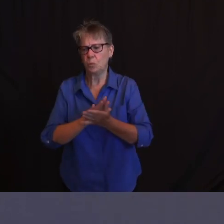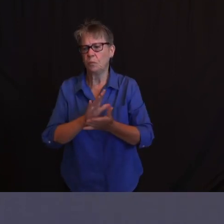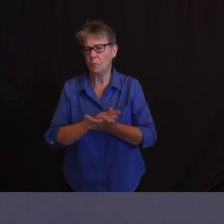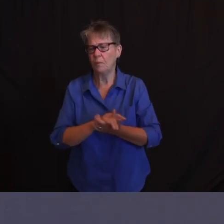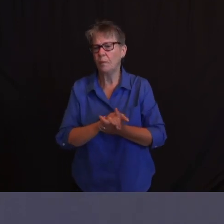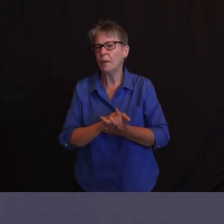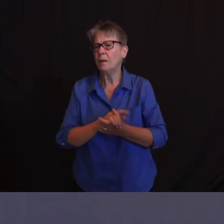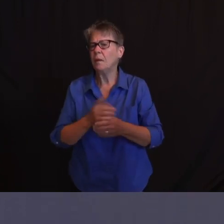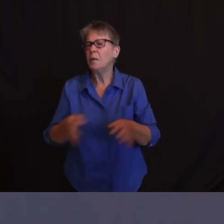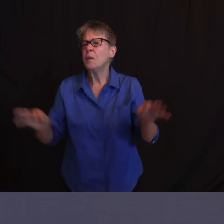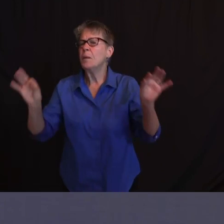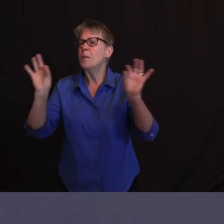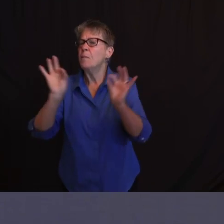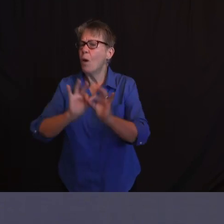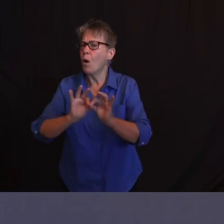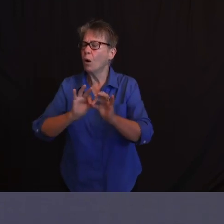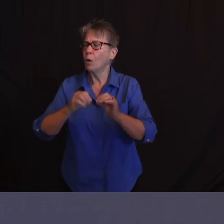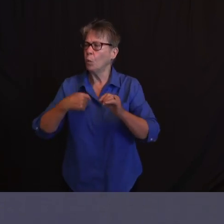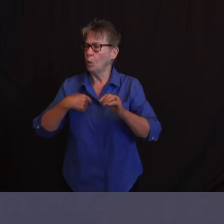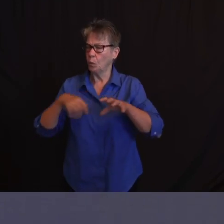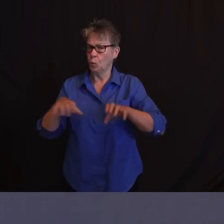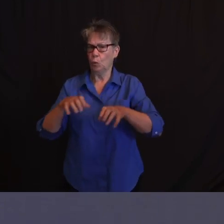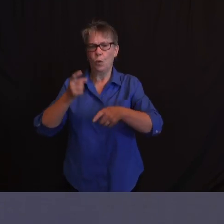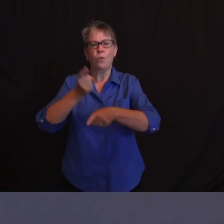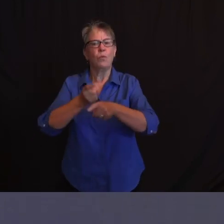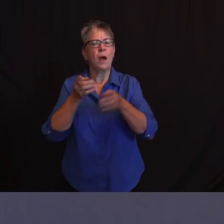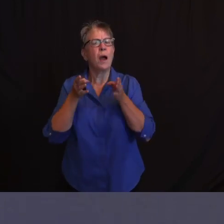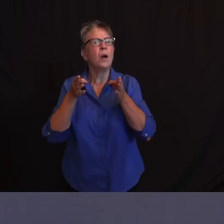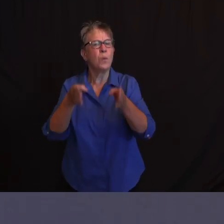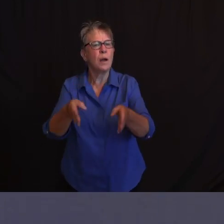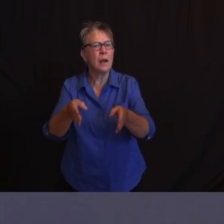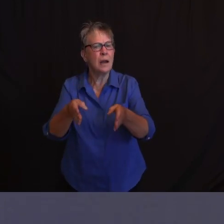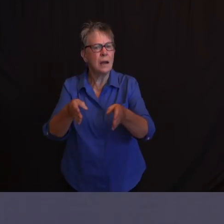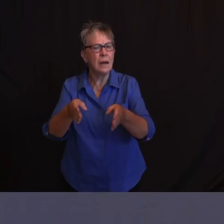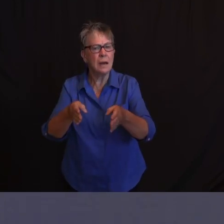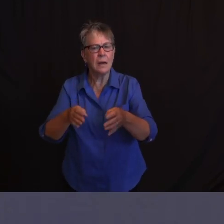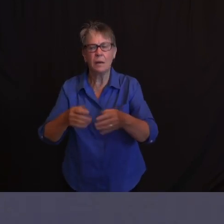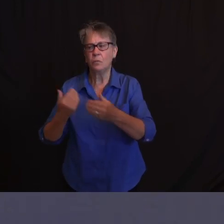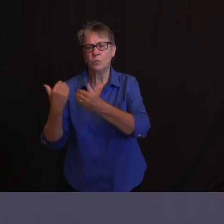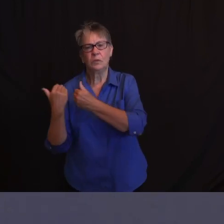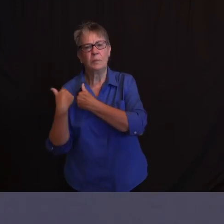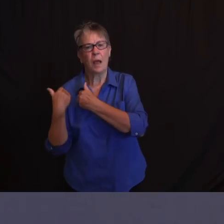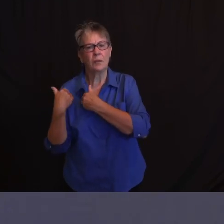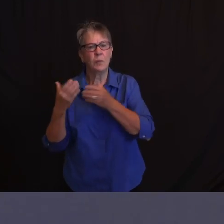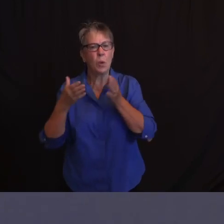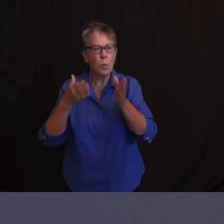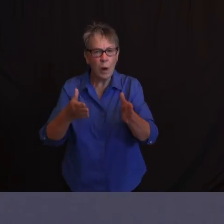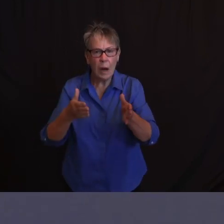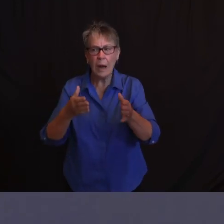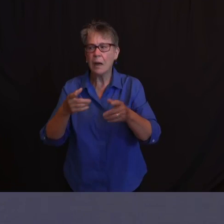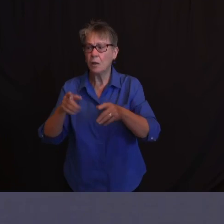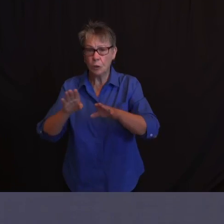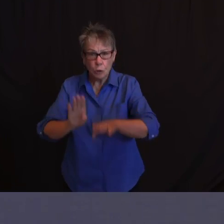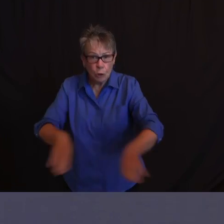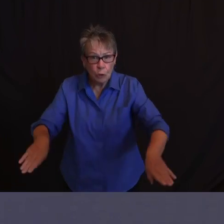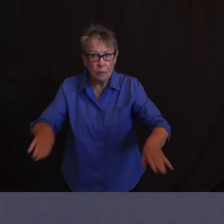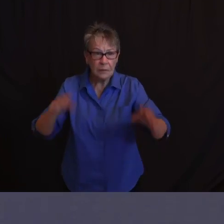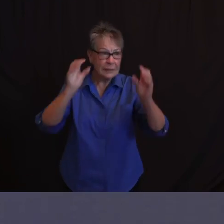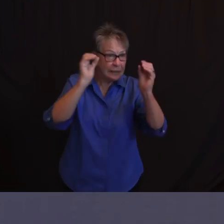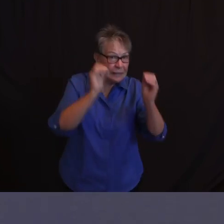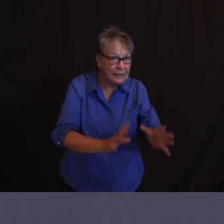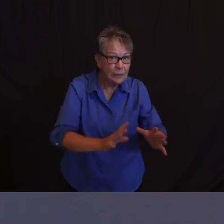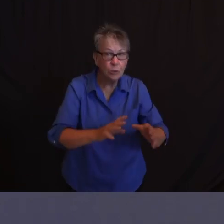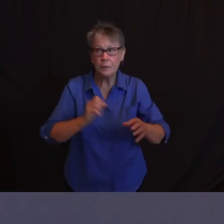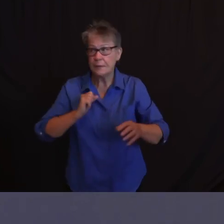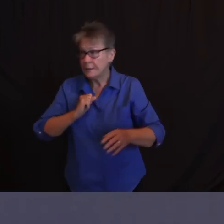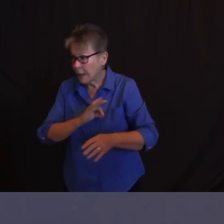responsibly, and only if we can be convinced that we can protect all lives here, the kids, the teachers,